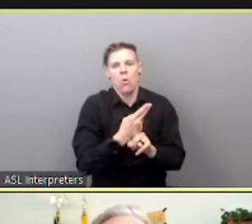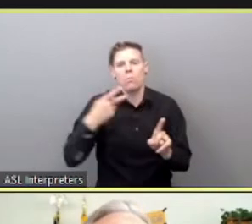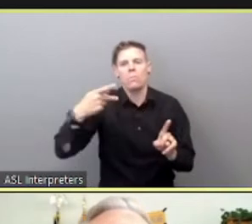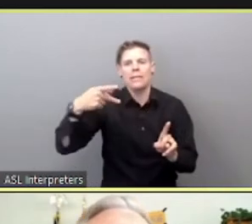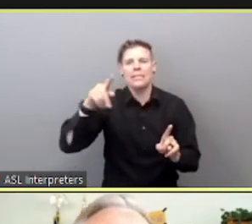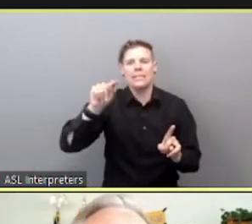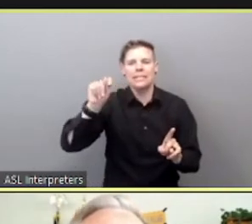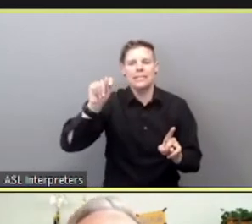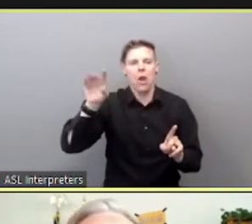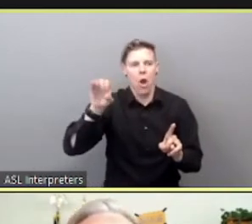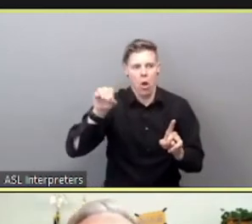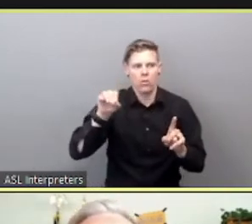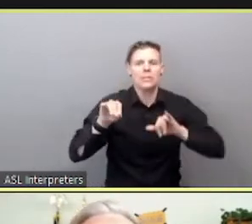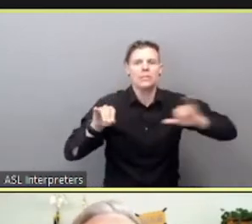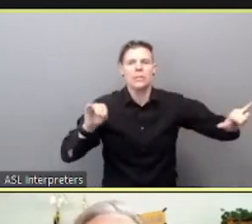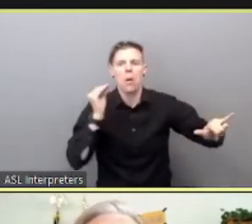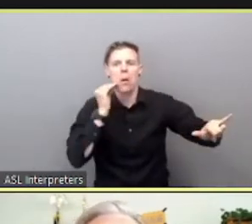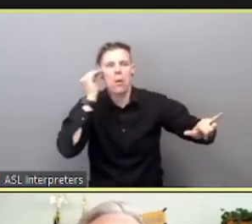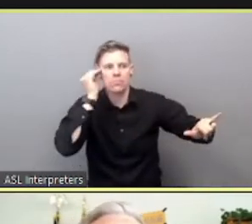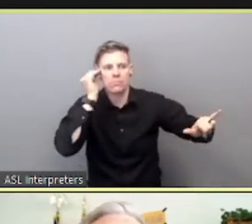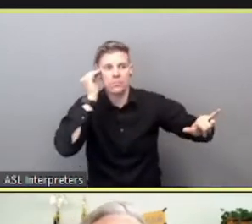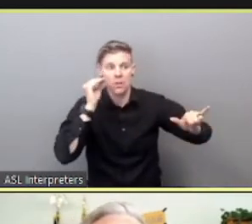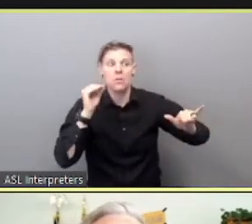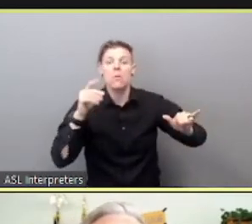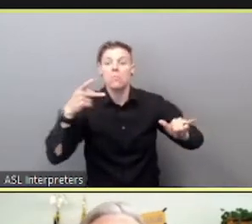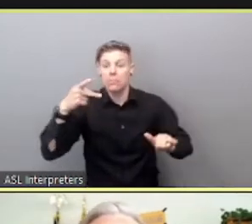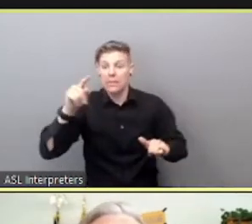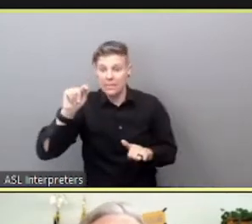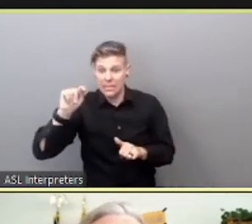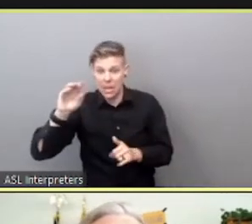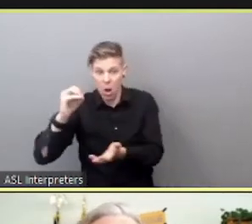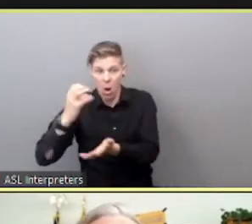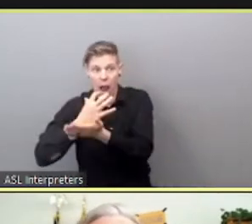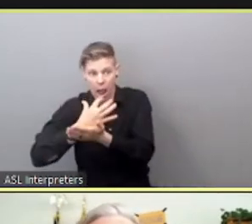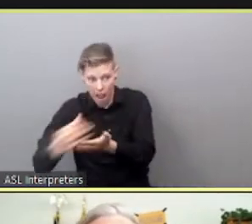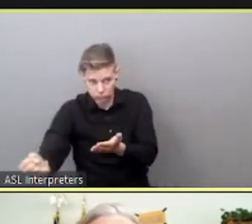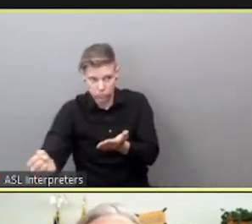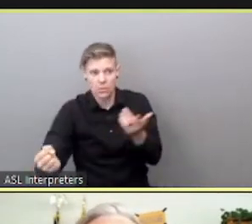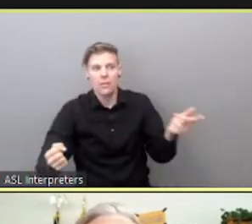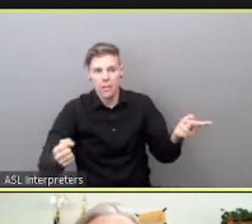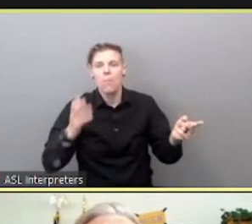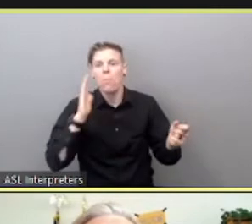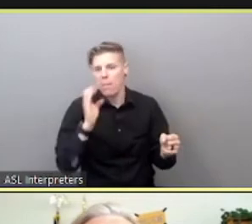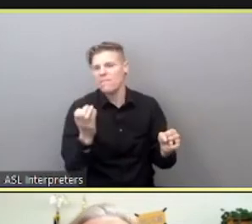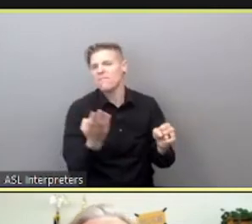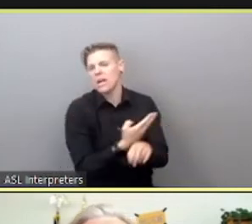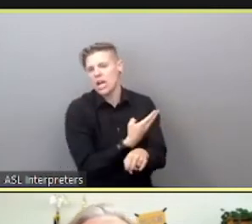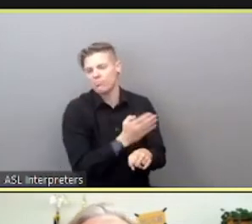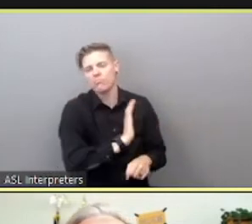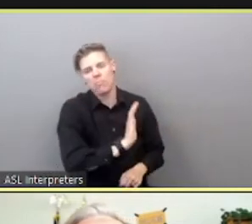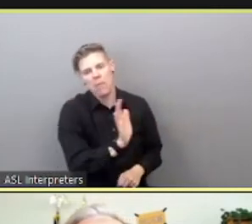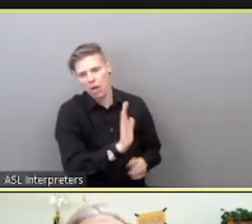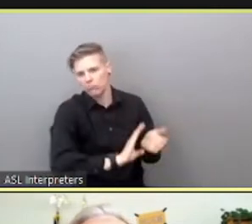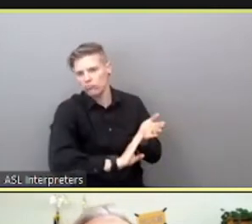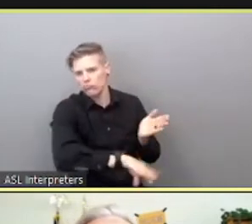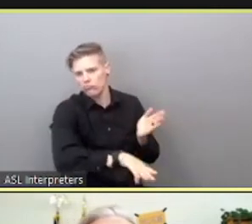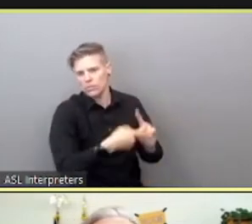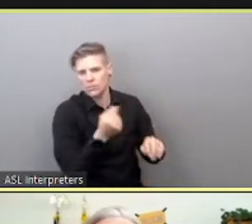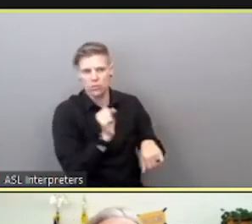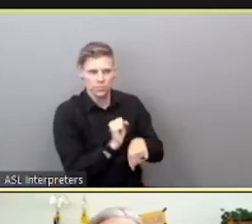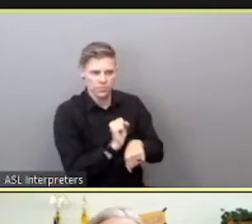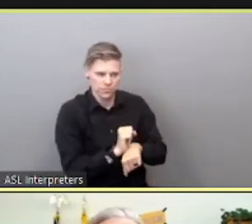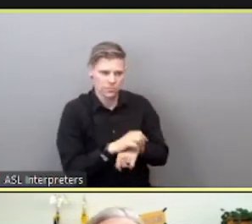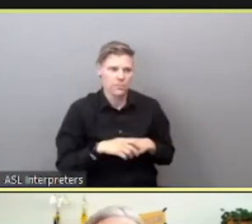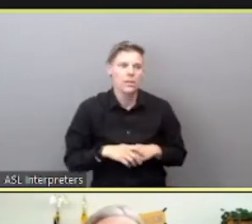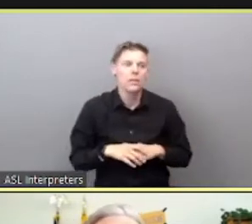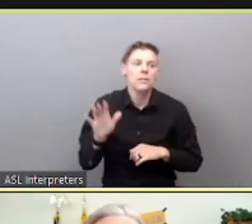that runs out, if unvaccinated, will actually be dismissed from their facilities. So 99% of folks